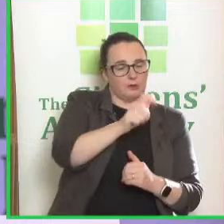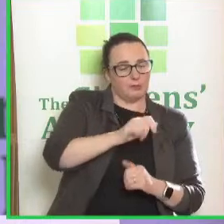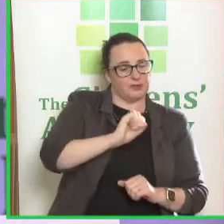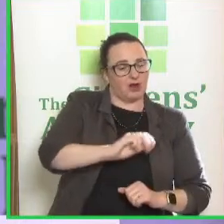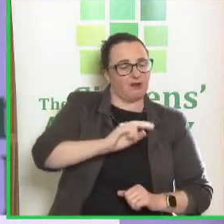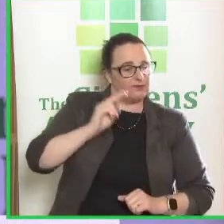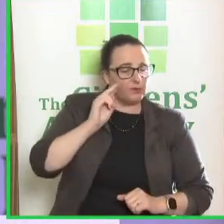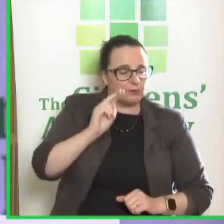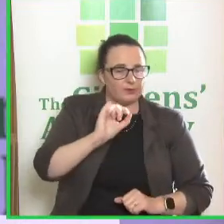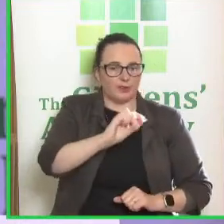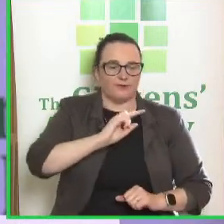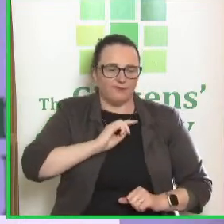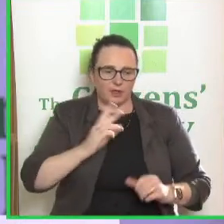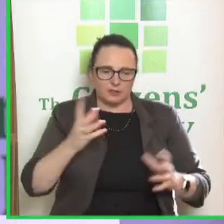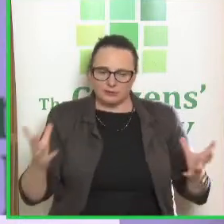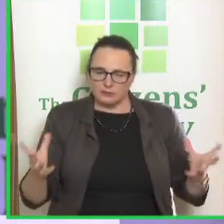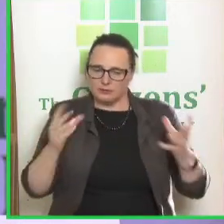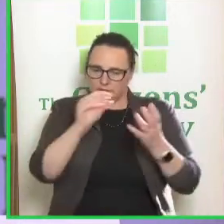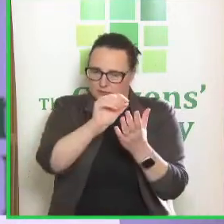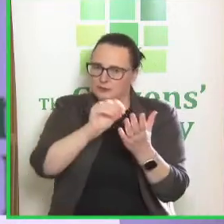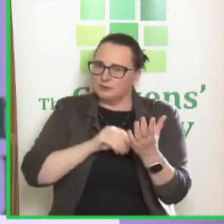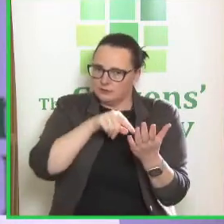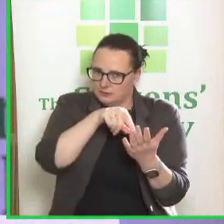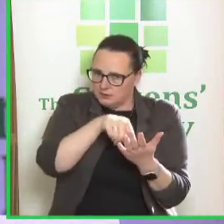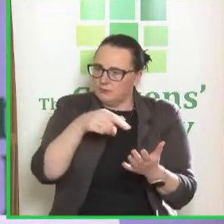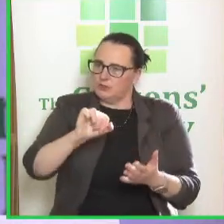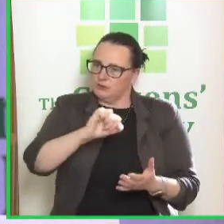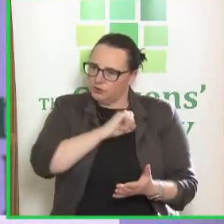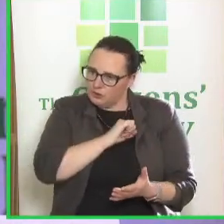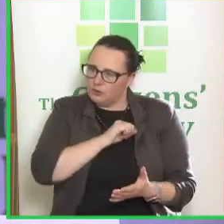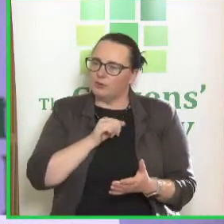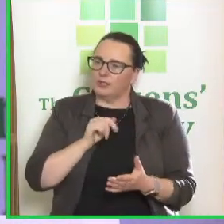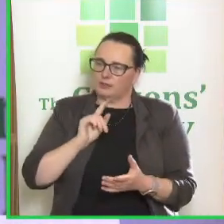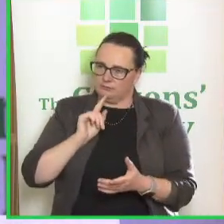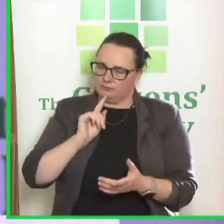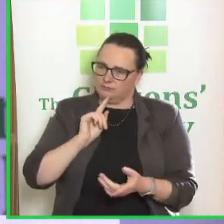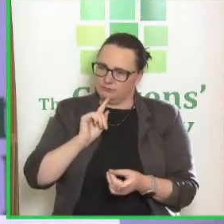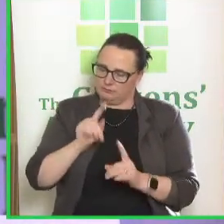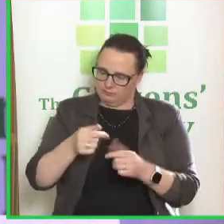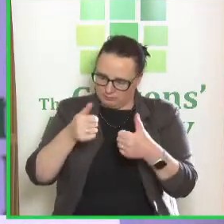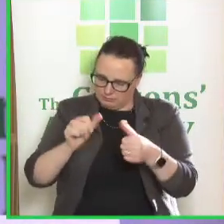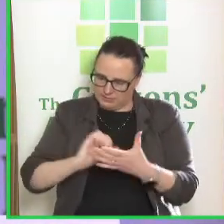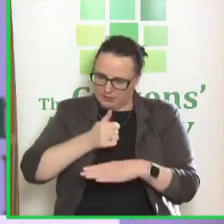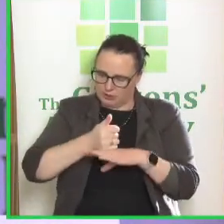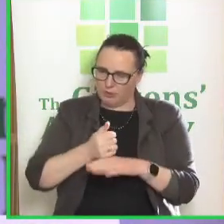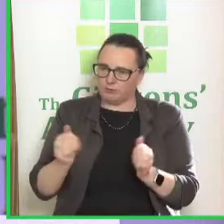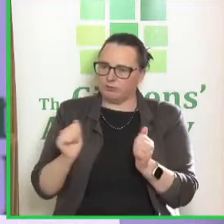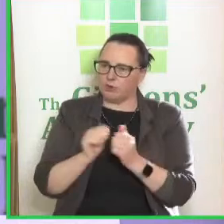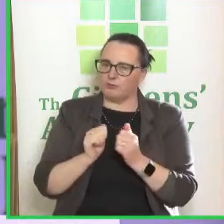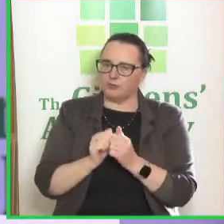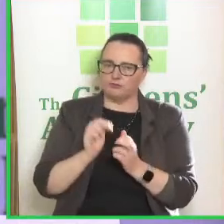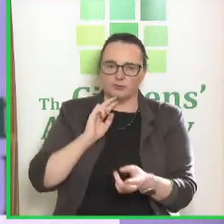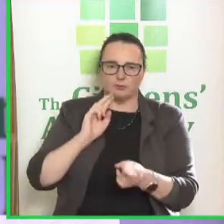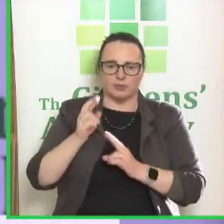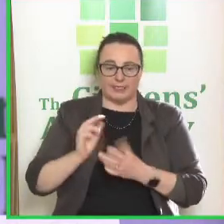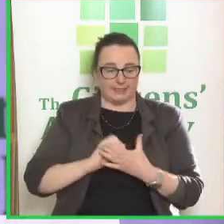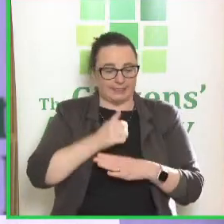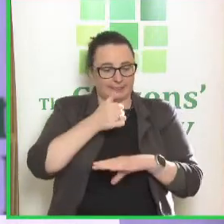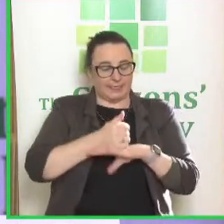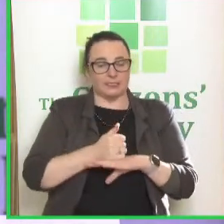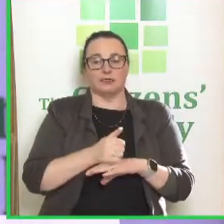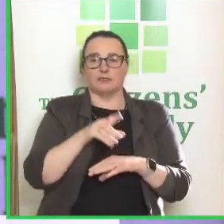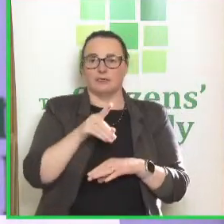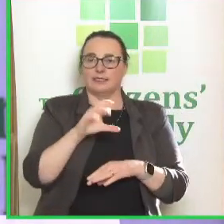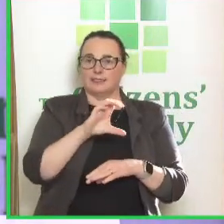I think, is key in putting in place the appropriate responses. Government's decision to establish a Citizens' Assembly on drug